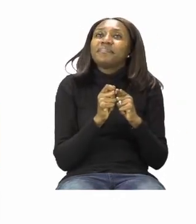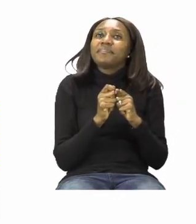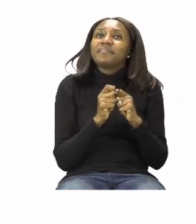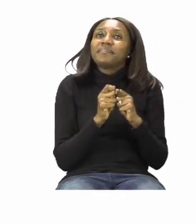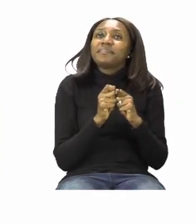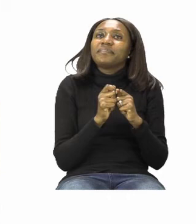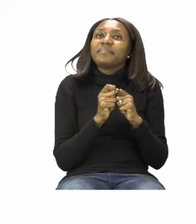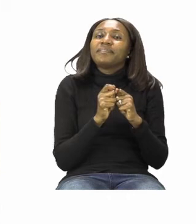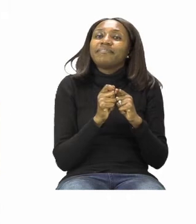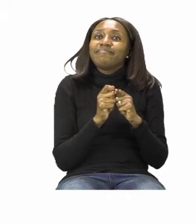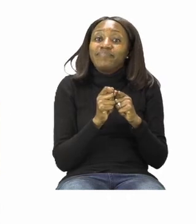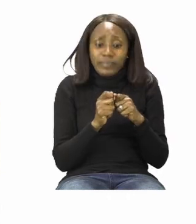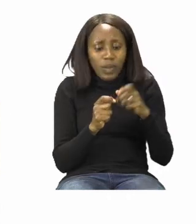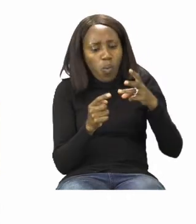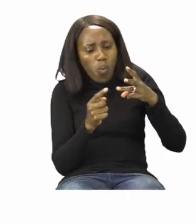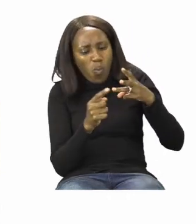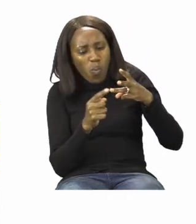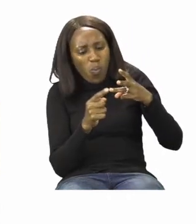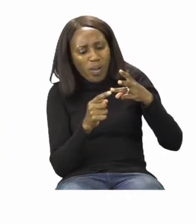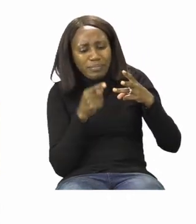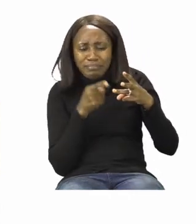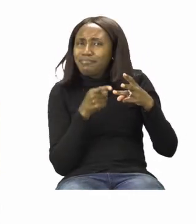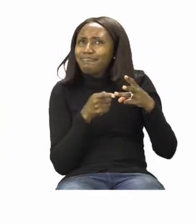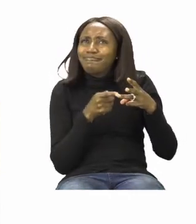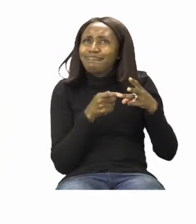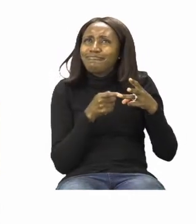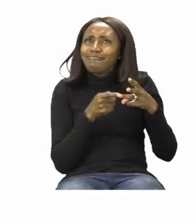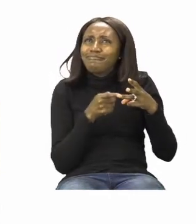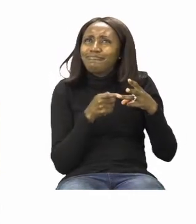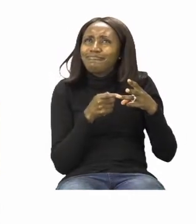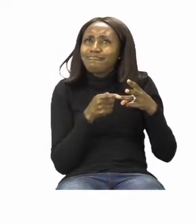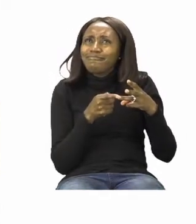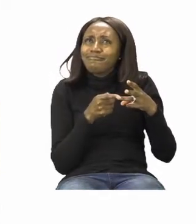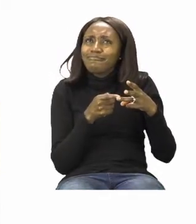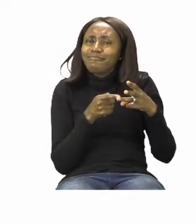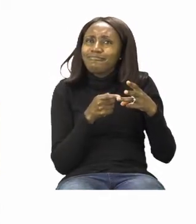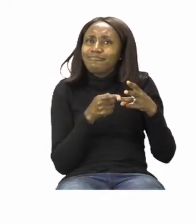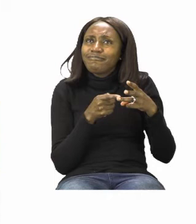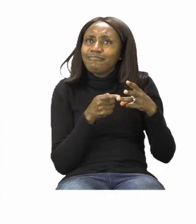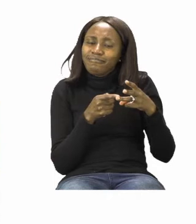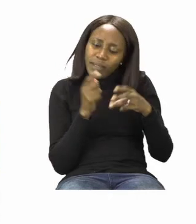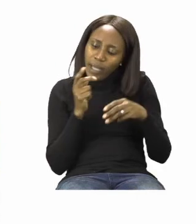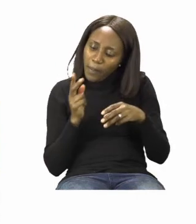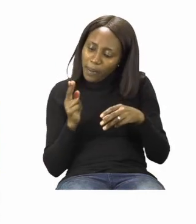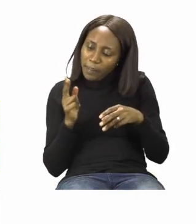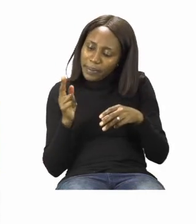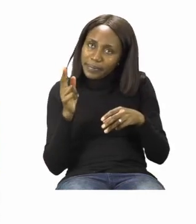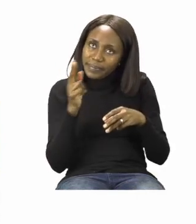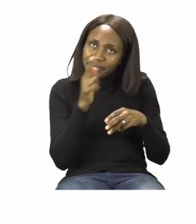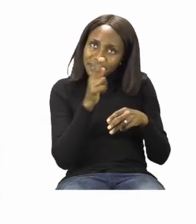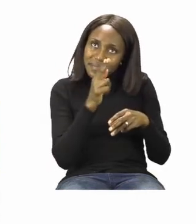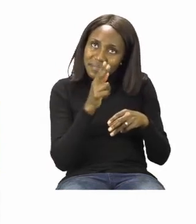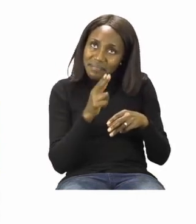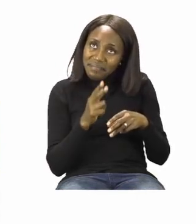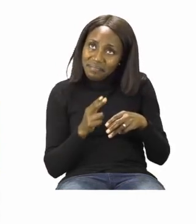And then when you are done with that one, you are going to take the third and last picture where we can see